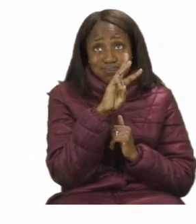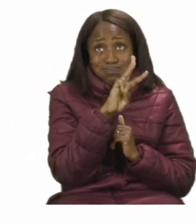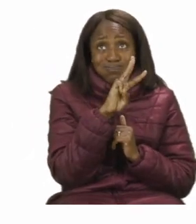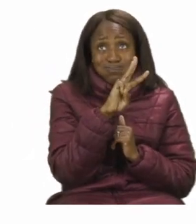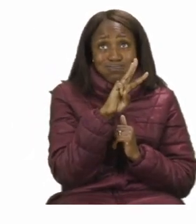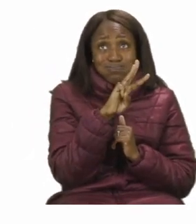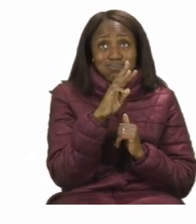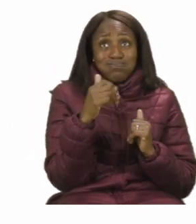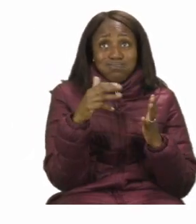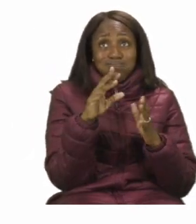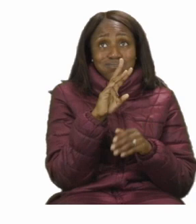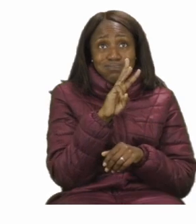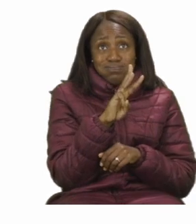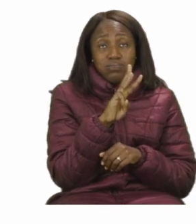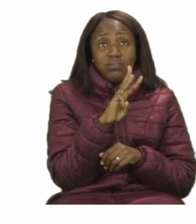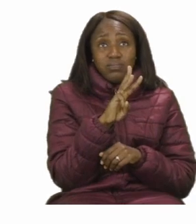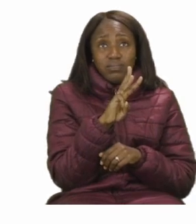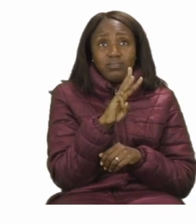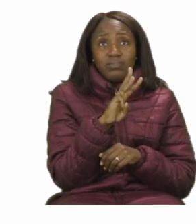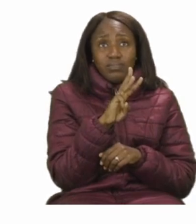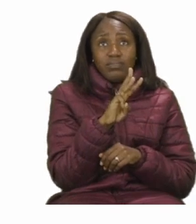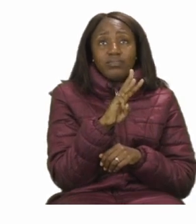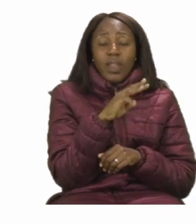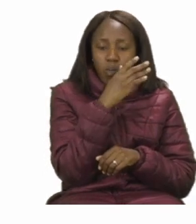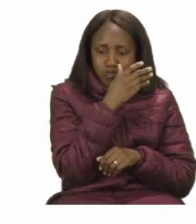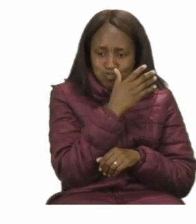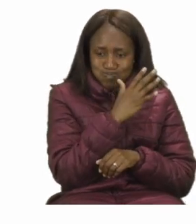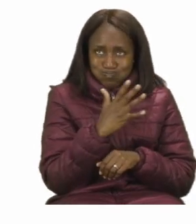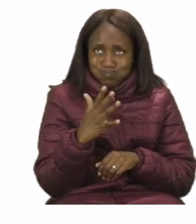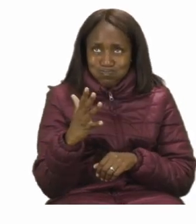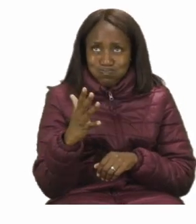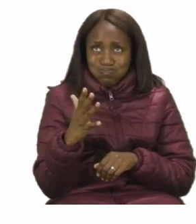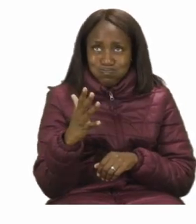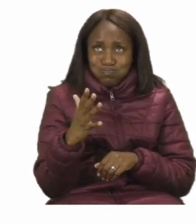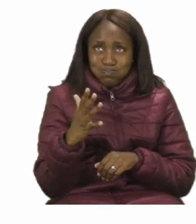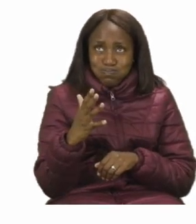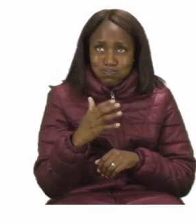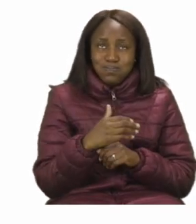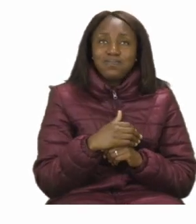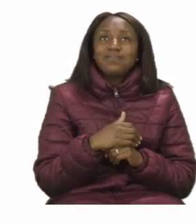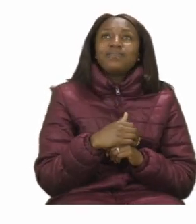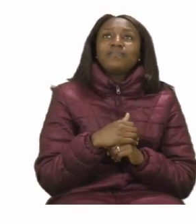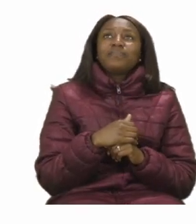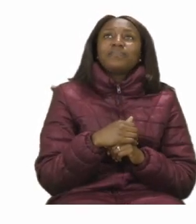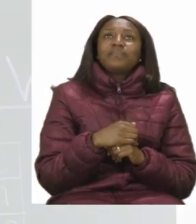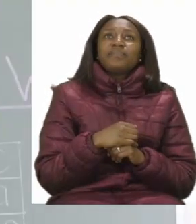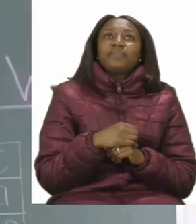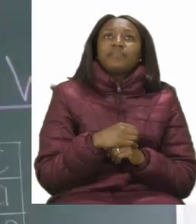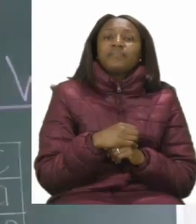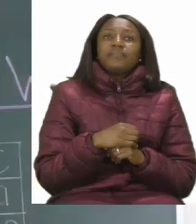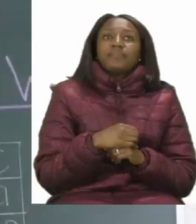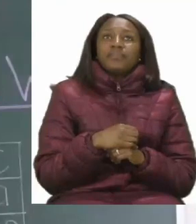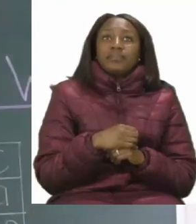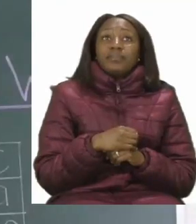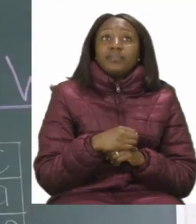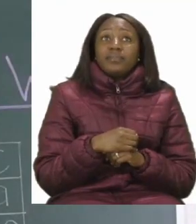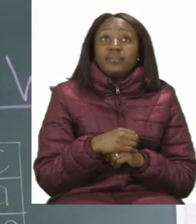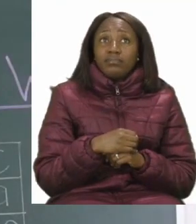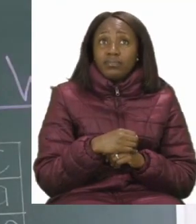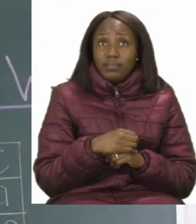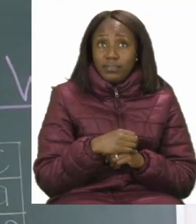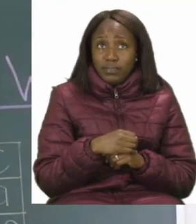a W. Now that word is water. Let's see, will